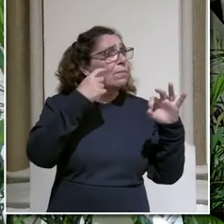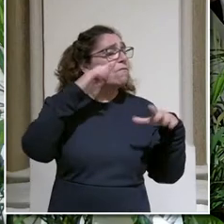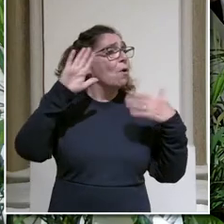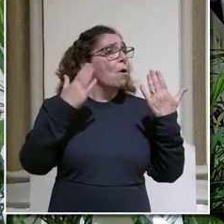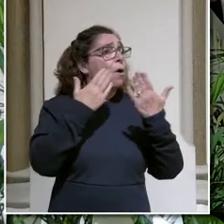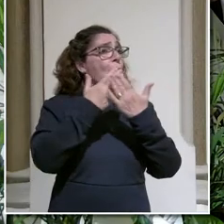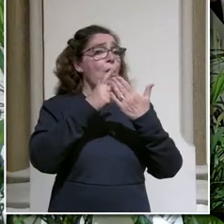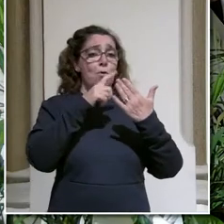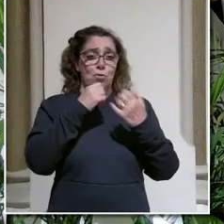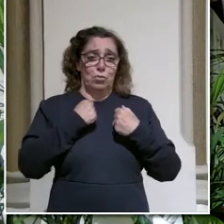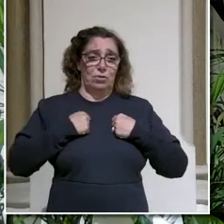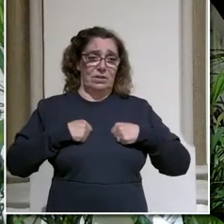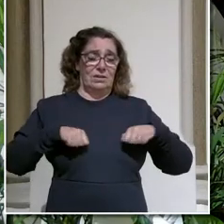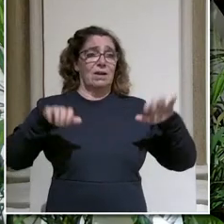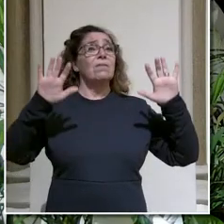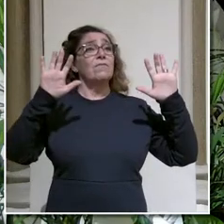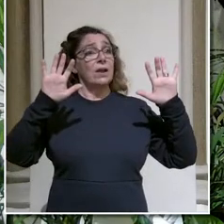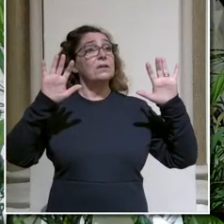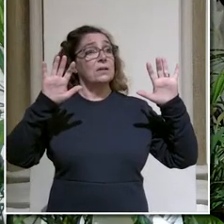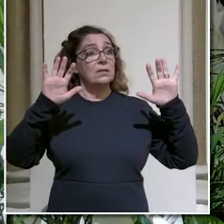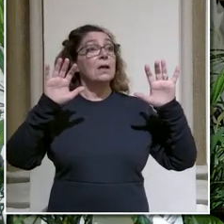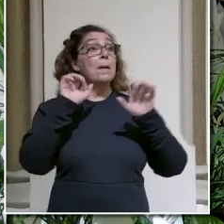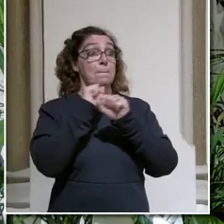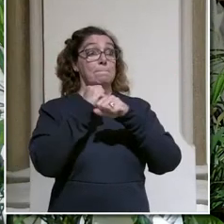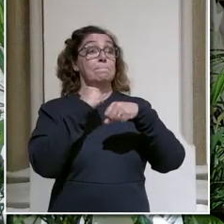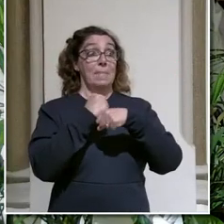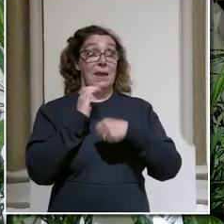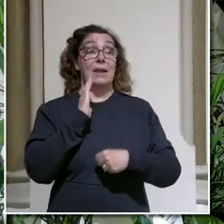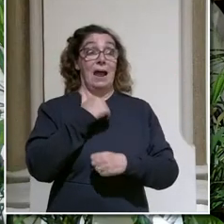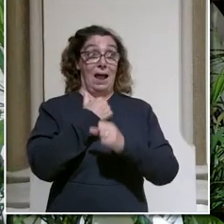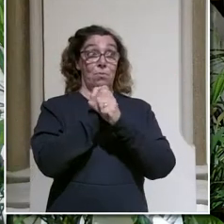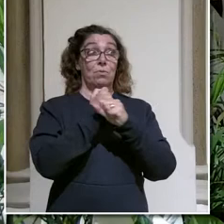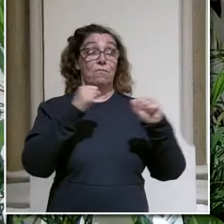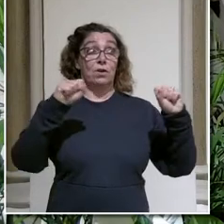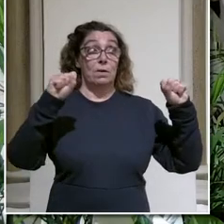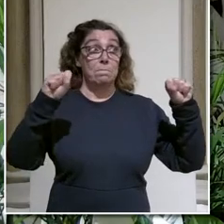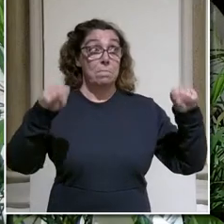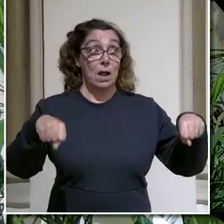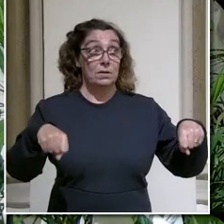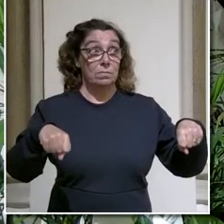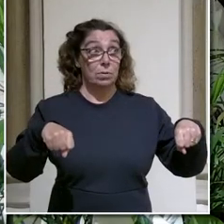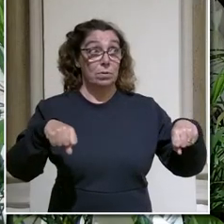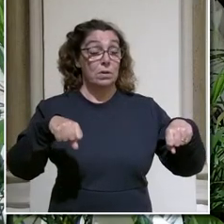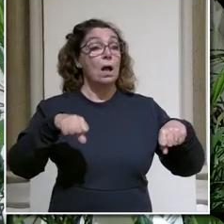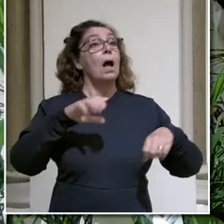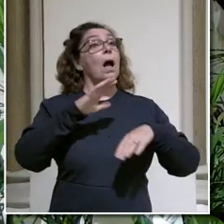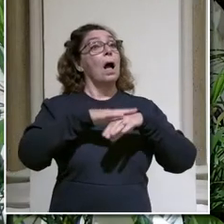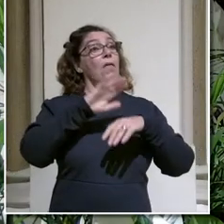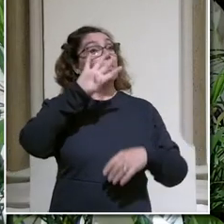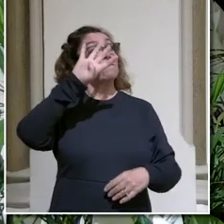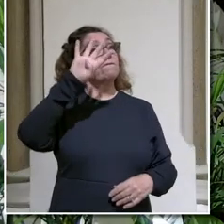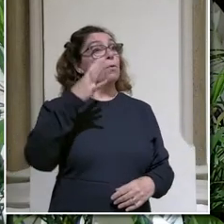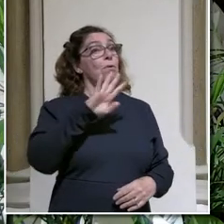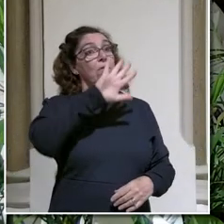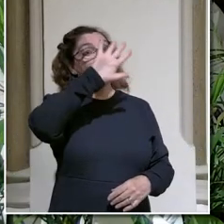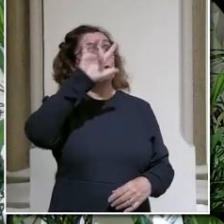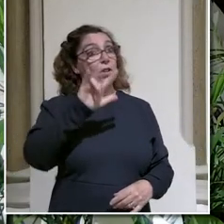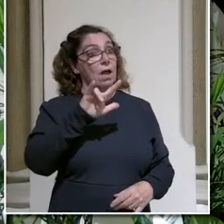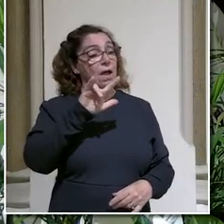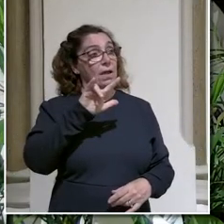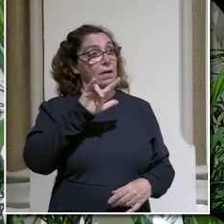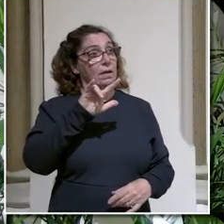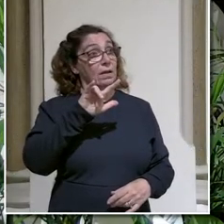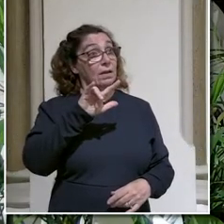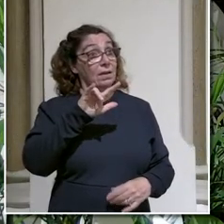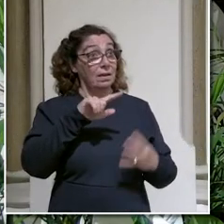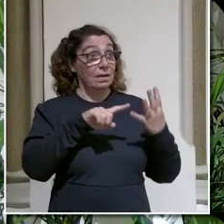whose sacrifices made that freedom possible on the 4th of July. And